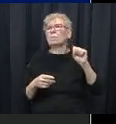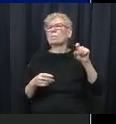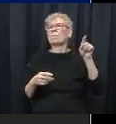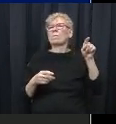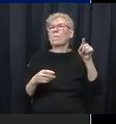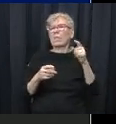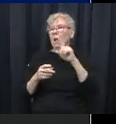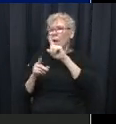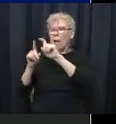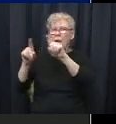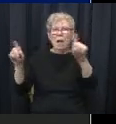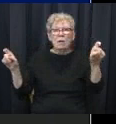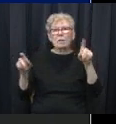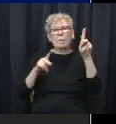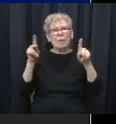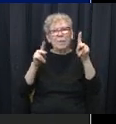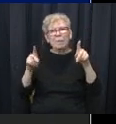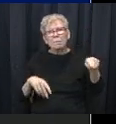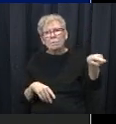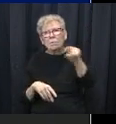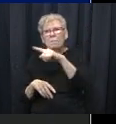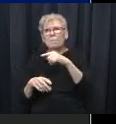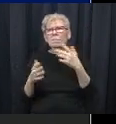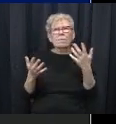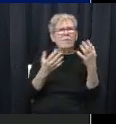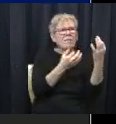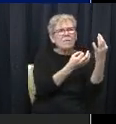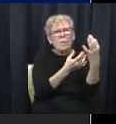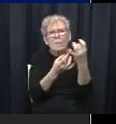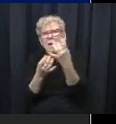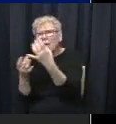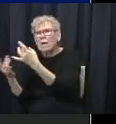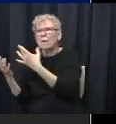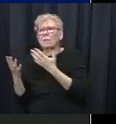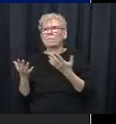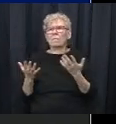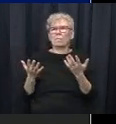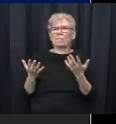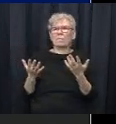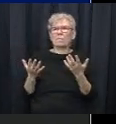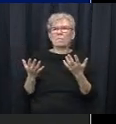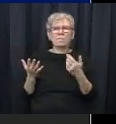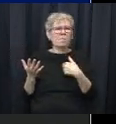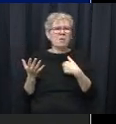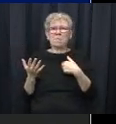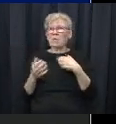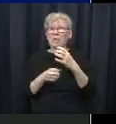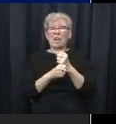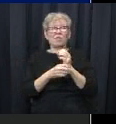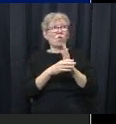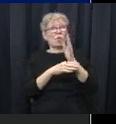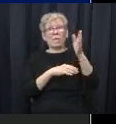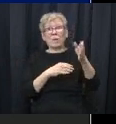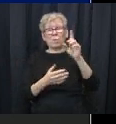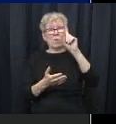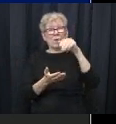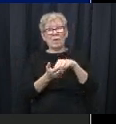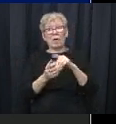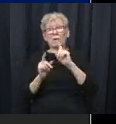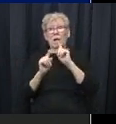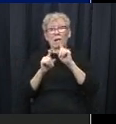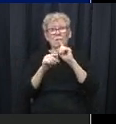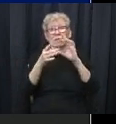governor mentioned, we've had more than 1,000 people reply, and we've read all of those and incorporated those